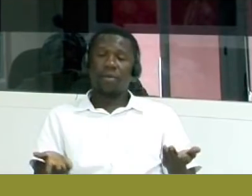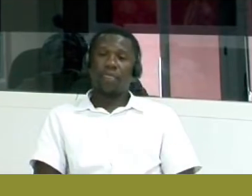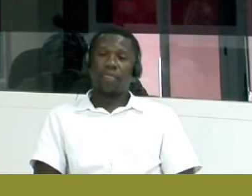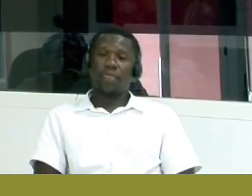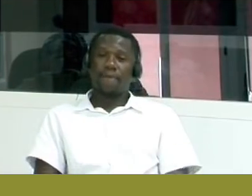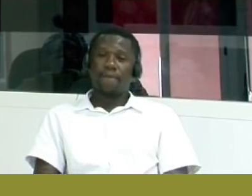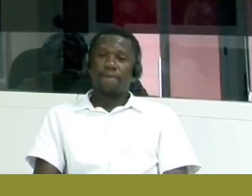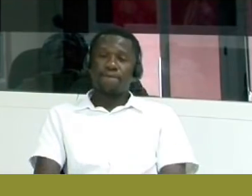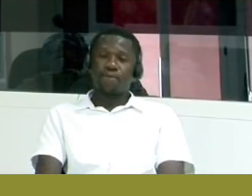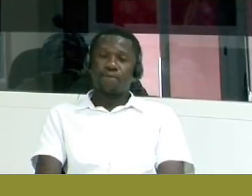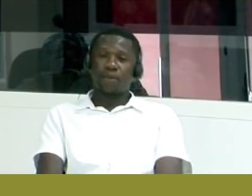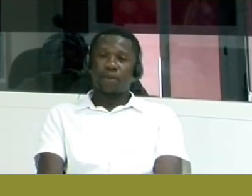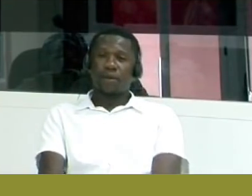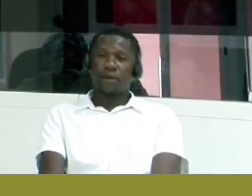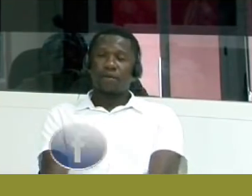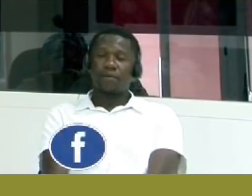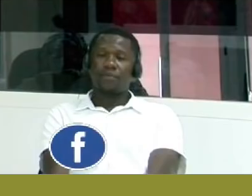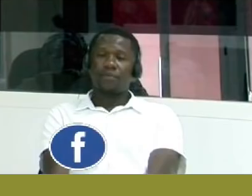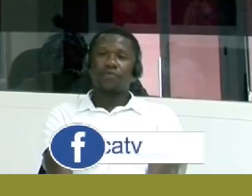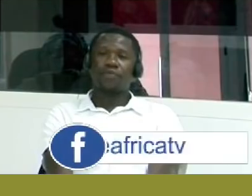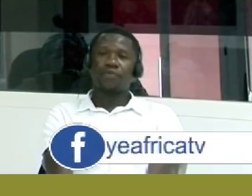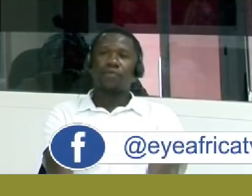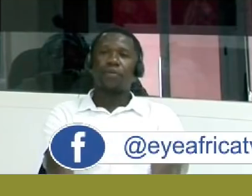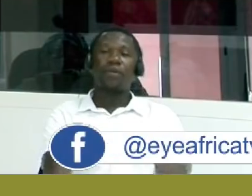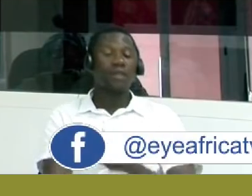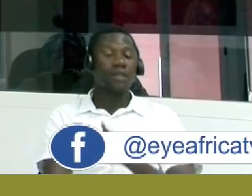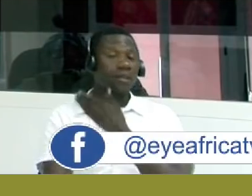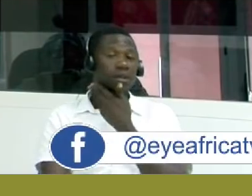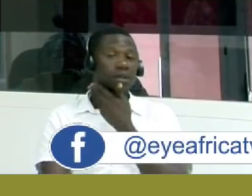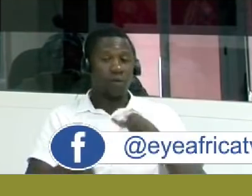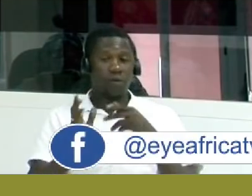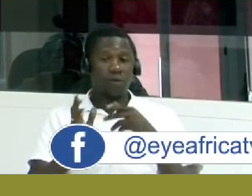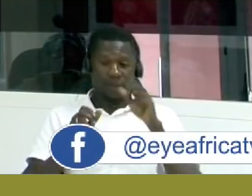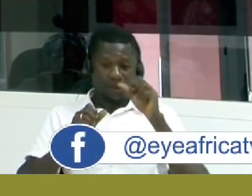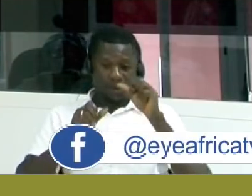The simplest way was to check